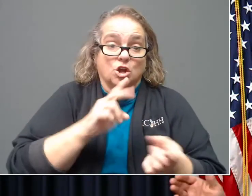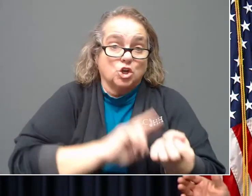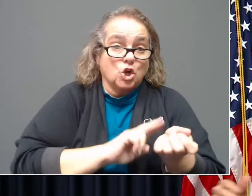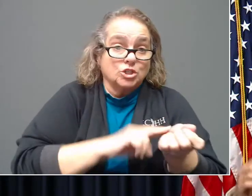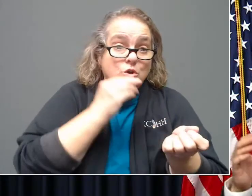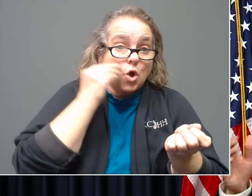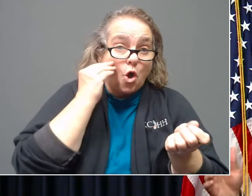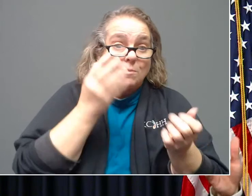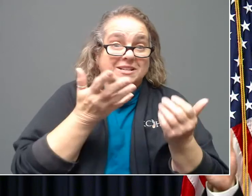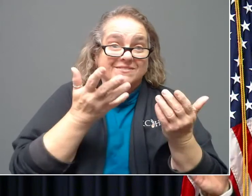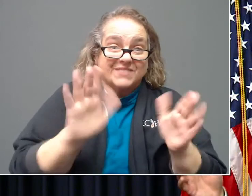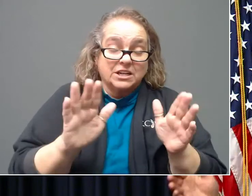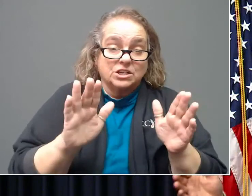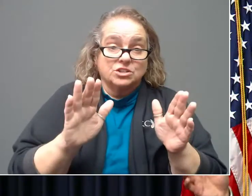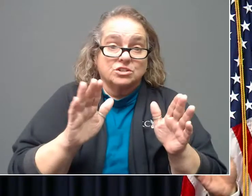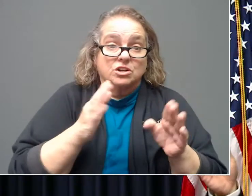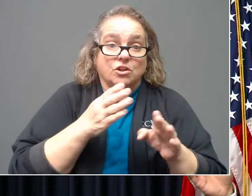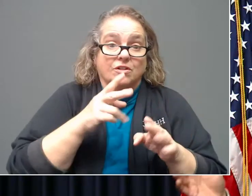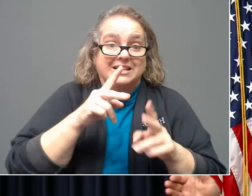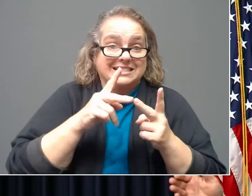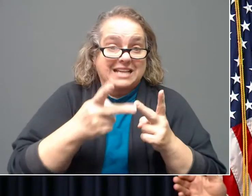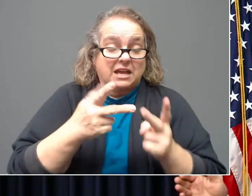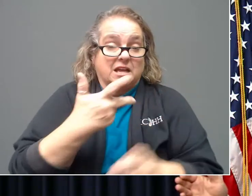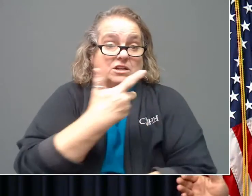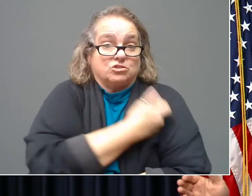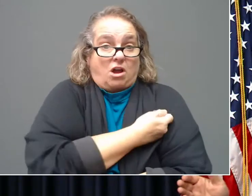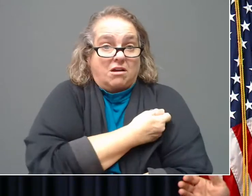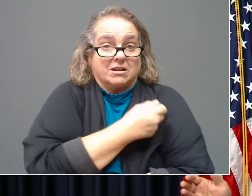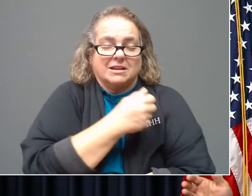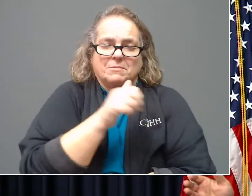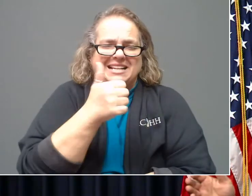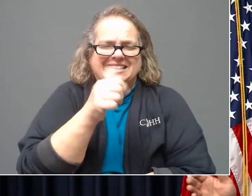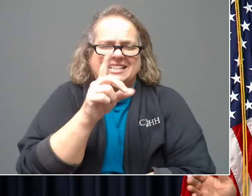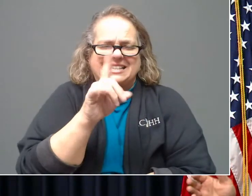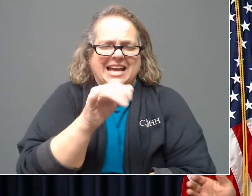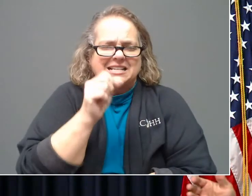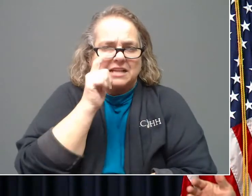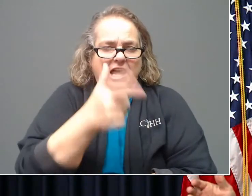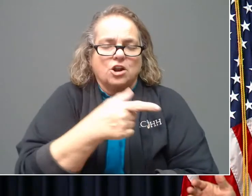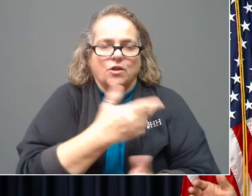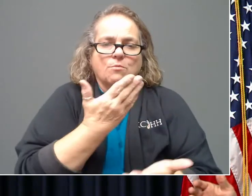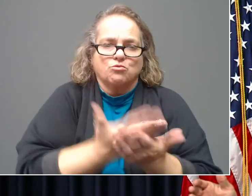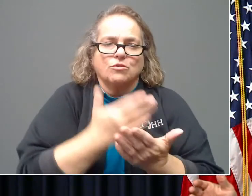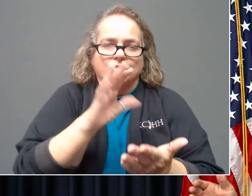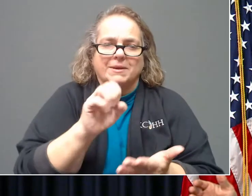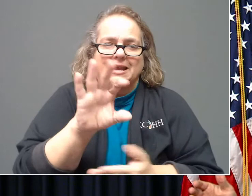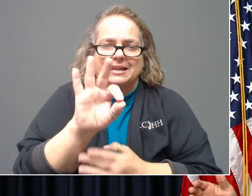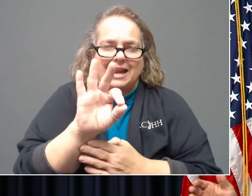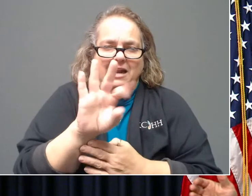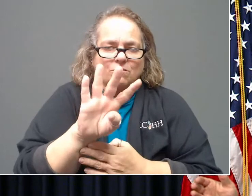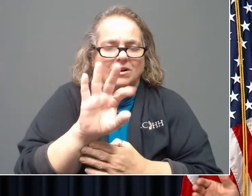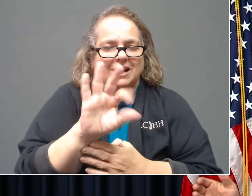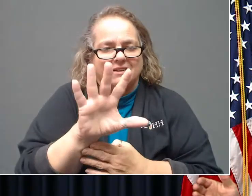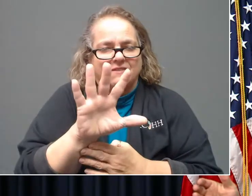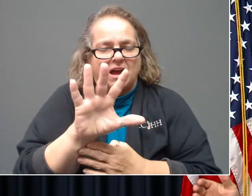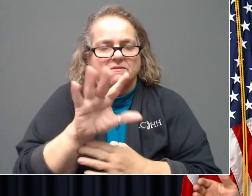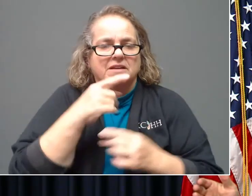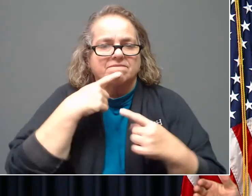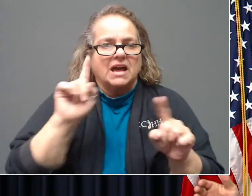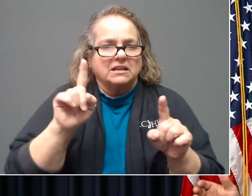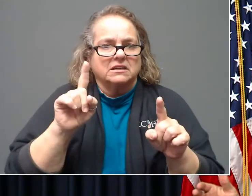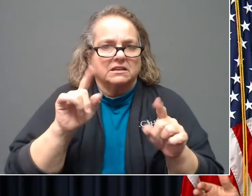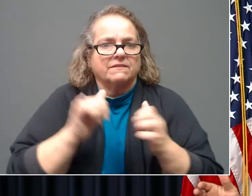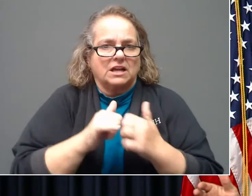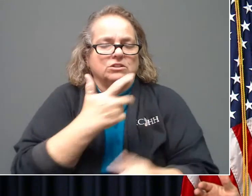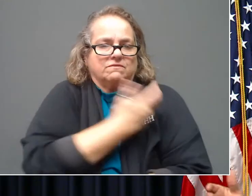after is when they've proven that 94, 95% effectiveness of the vaccine.